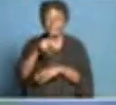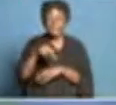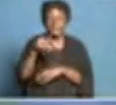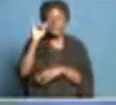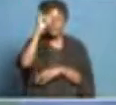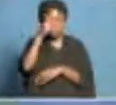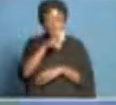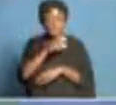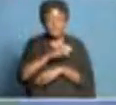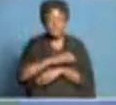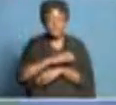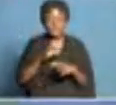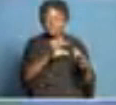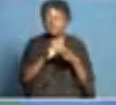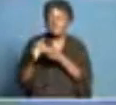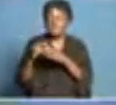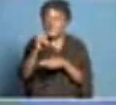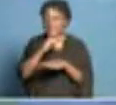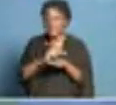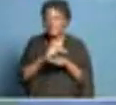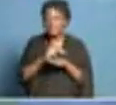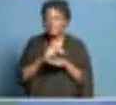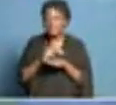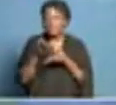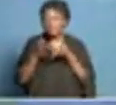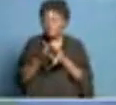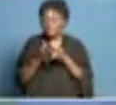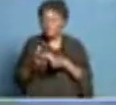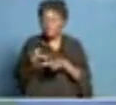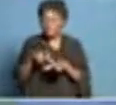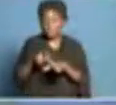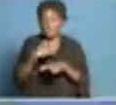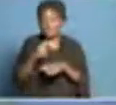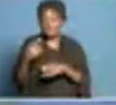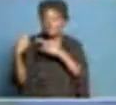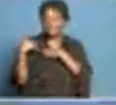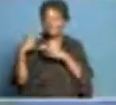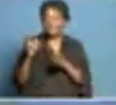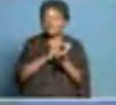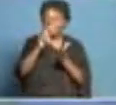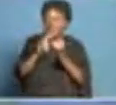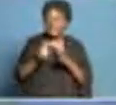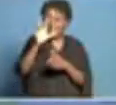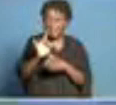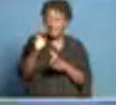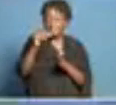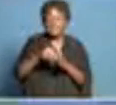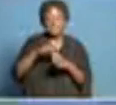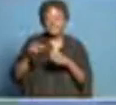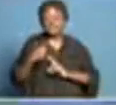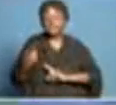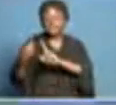yesterday regarding the Nassau Cruise Port and its obligation to invest some $8 million towards